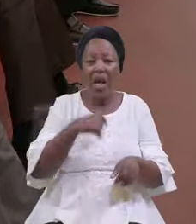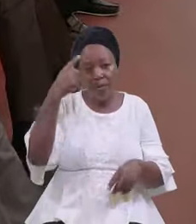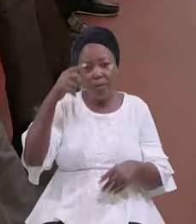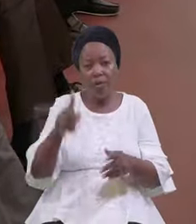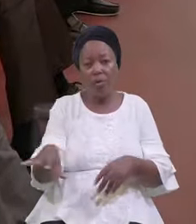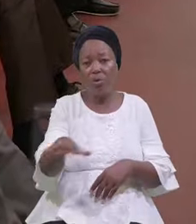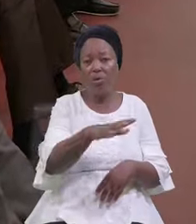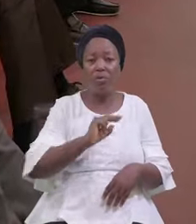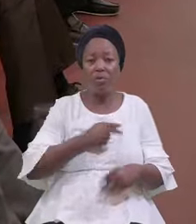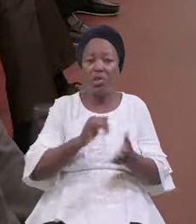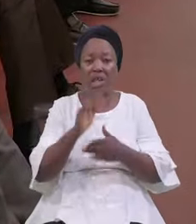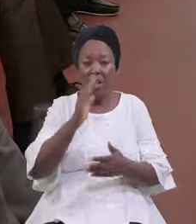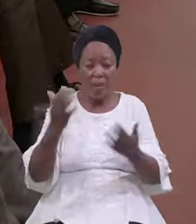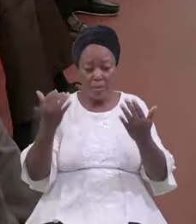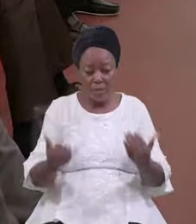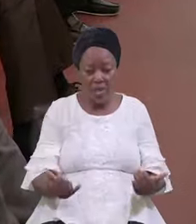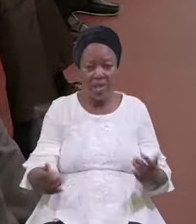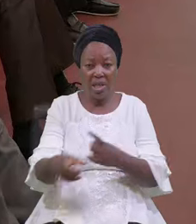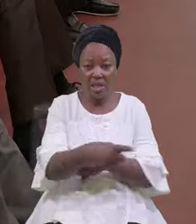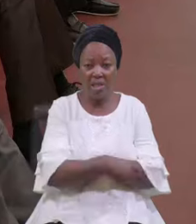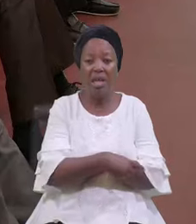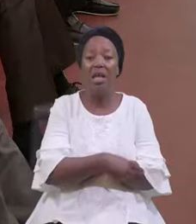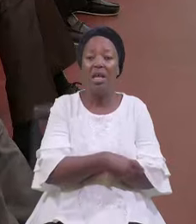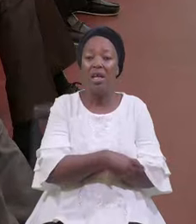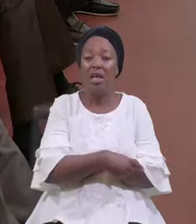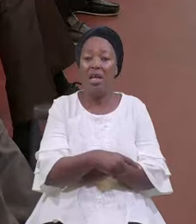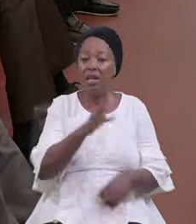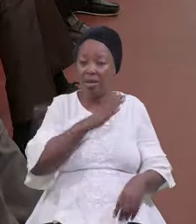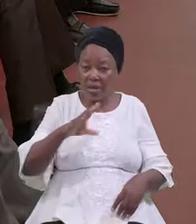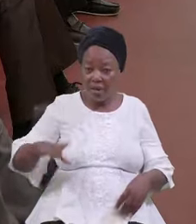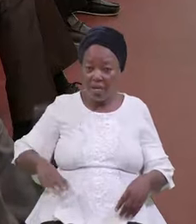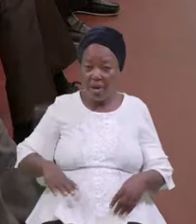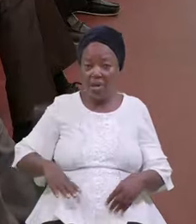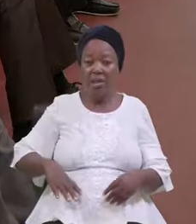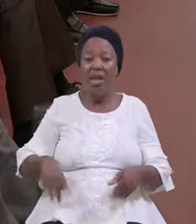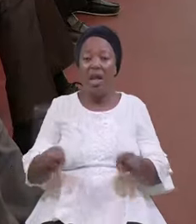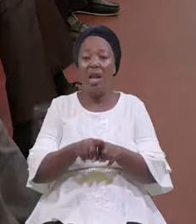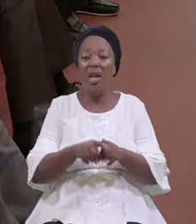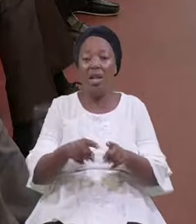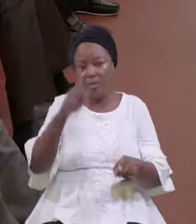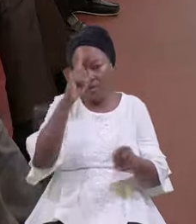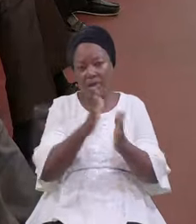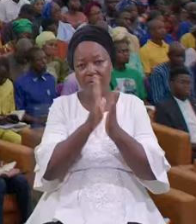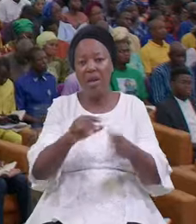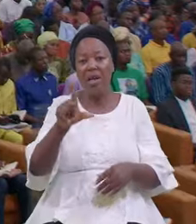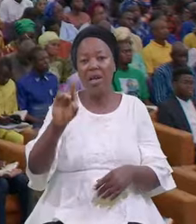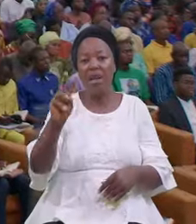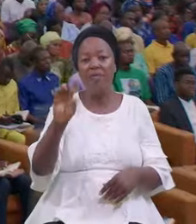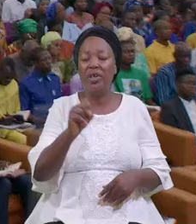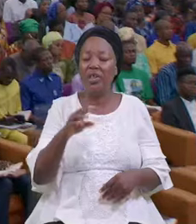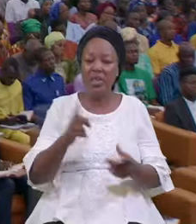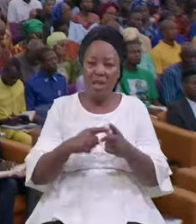us who are present day, Christ-like Levites, that's what we need to take care of, to understand that